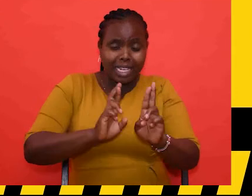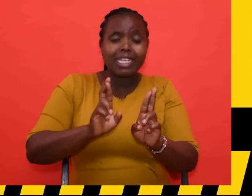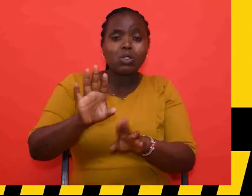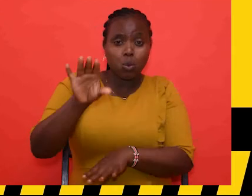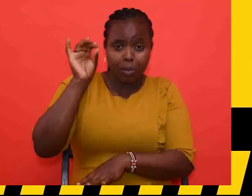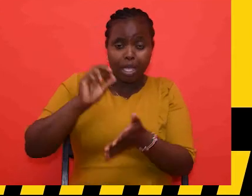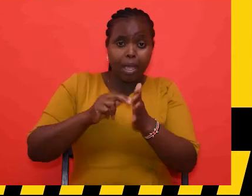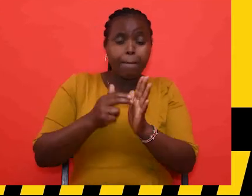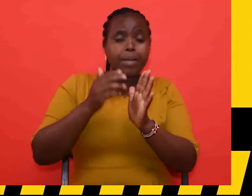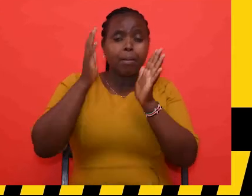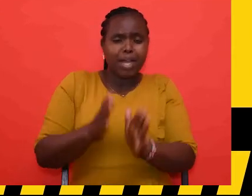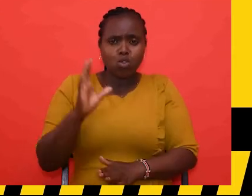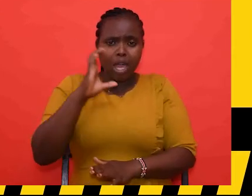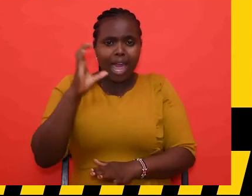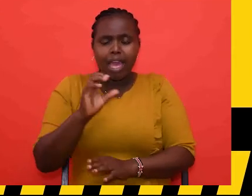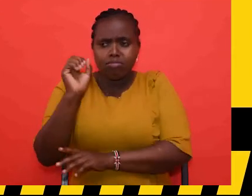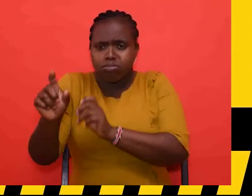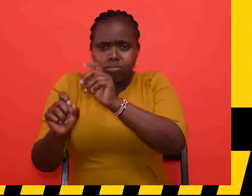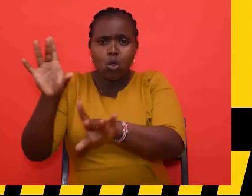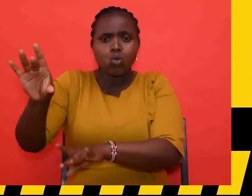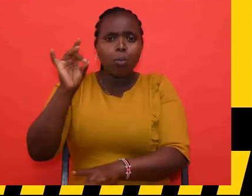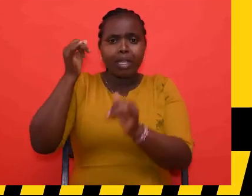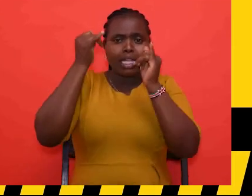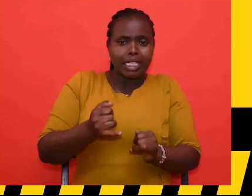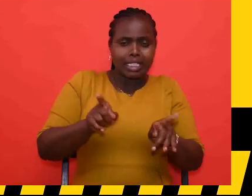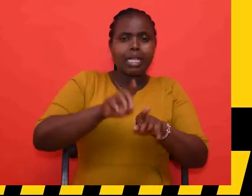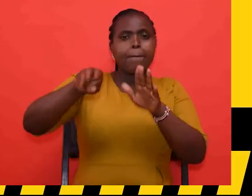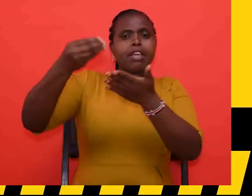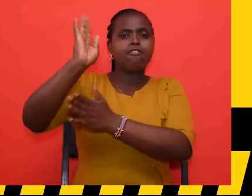via an SMS and will pick the new logbook and surrender the old one.